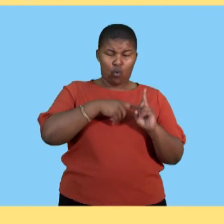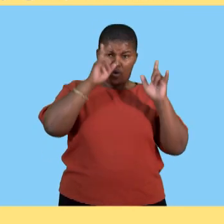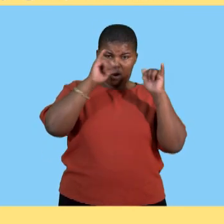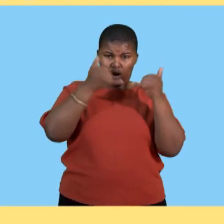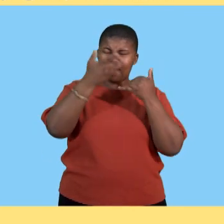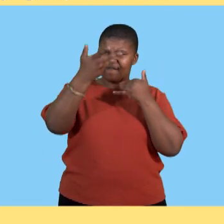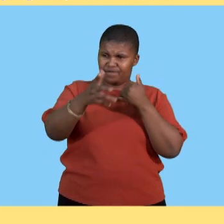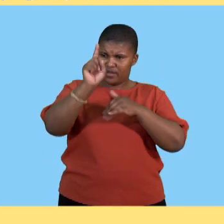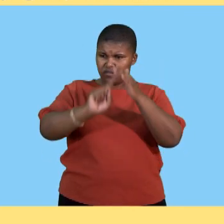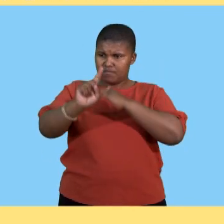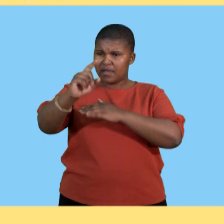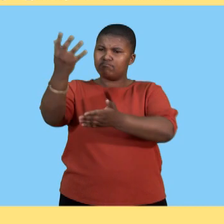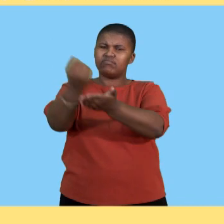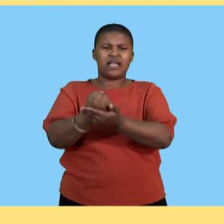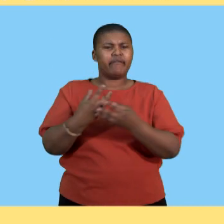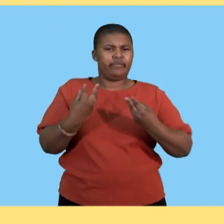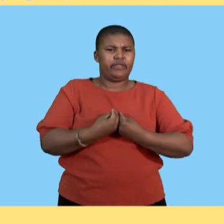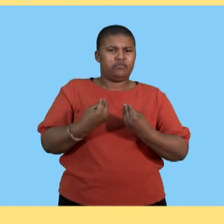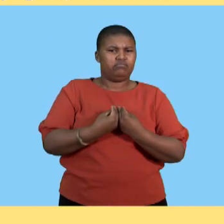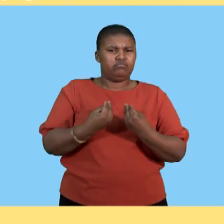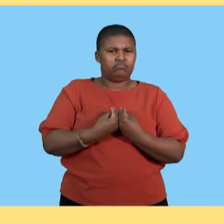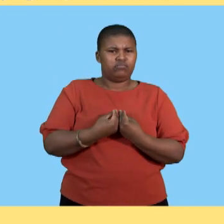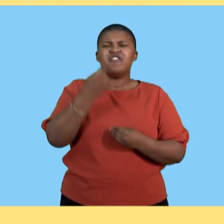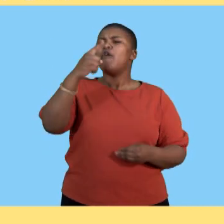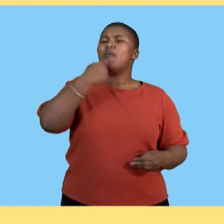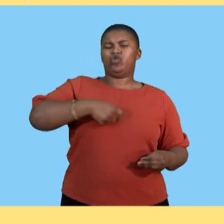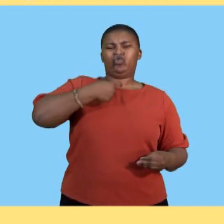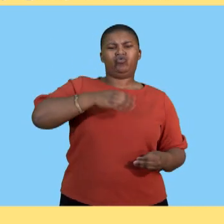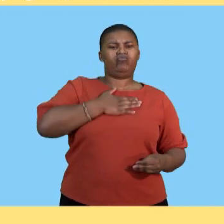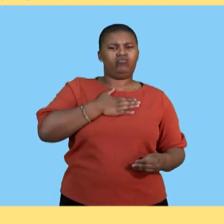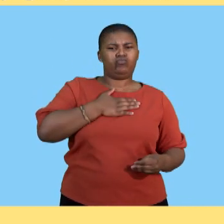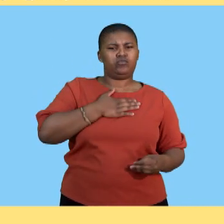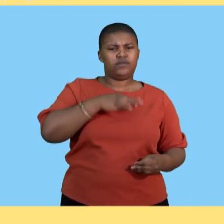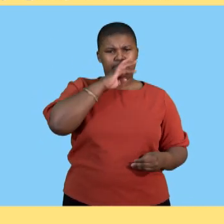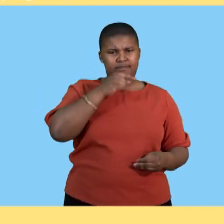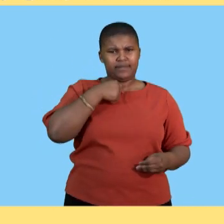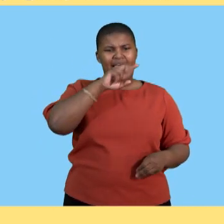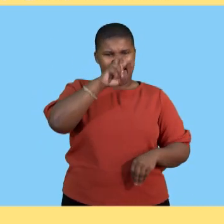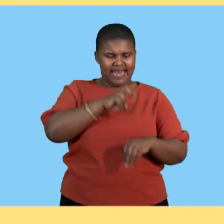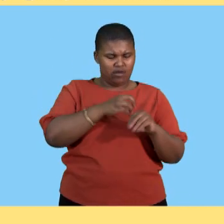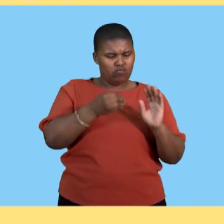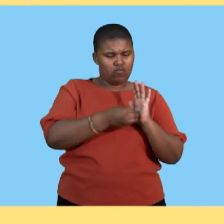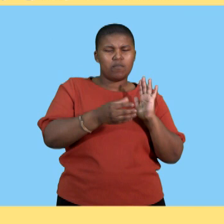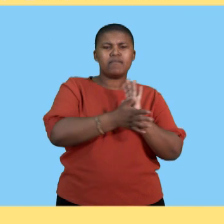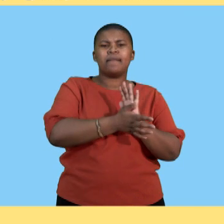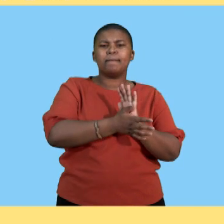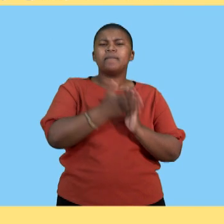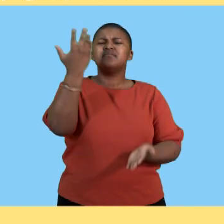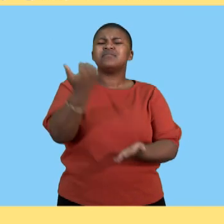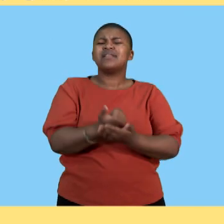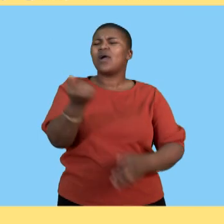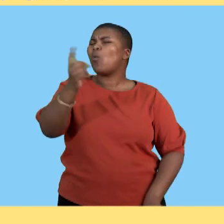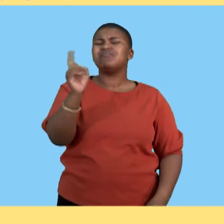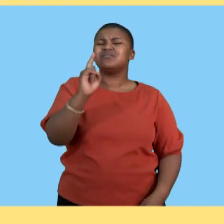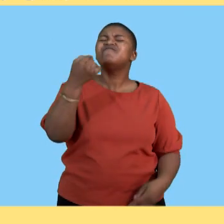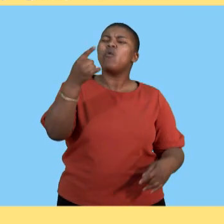taken goods for personal use. So I'll then come and I need to record the goods that